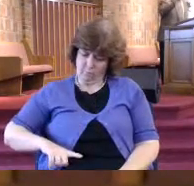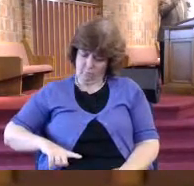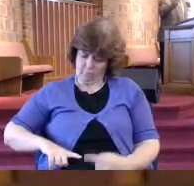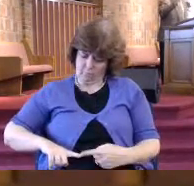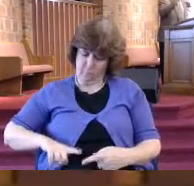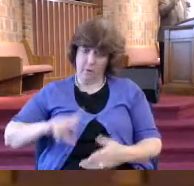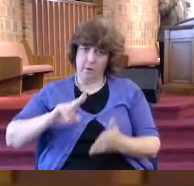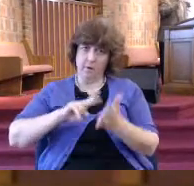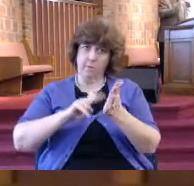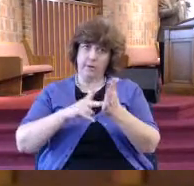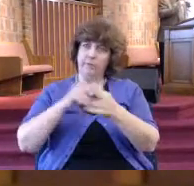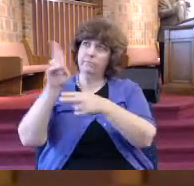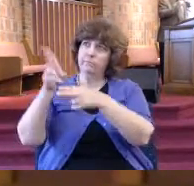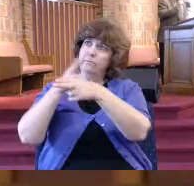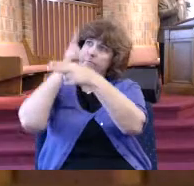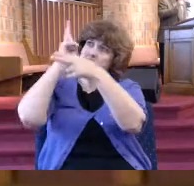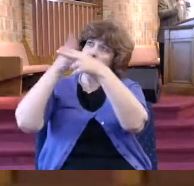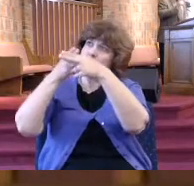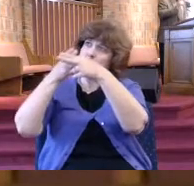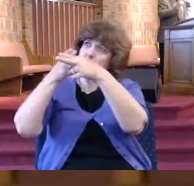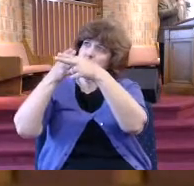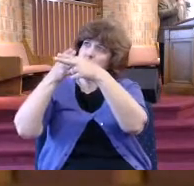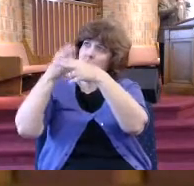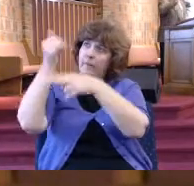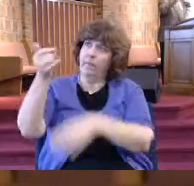of one who is in position of